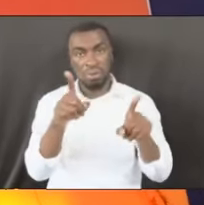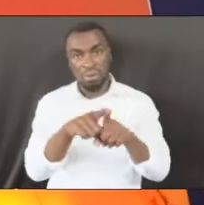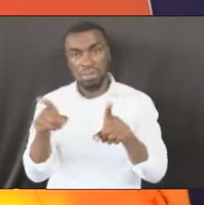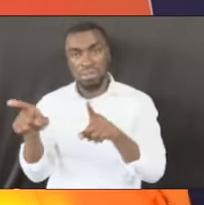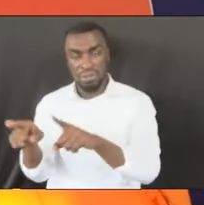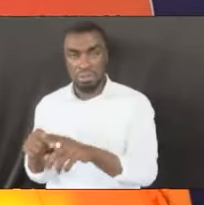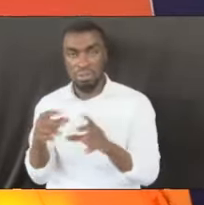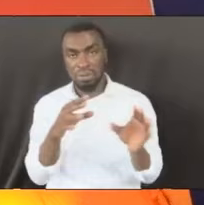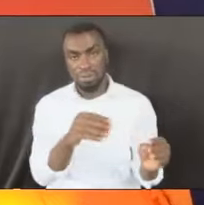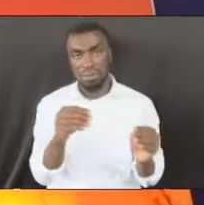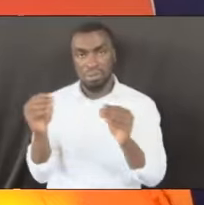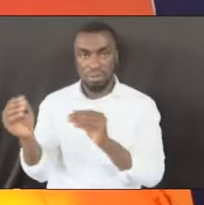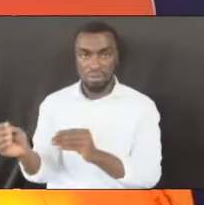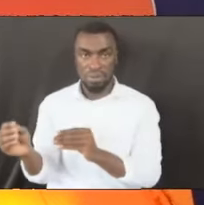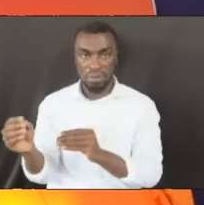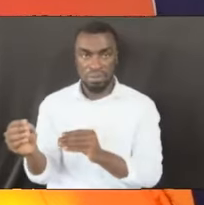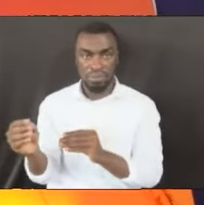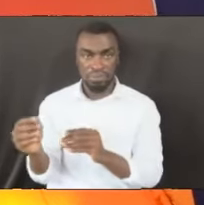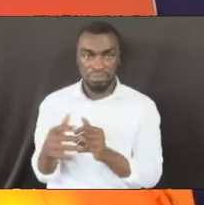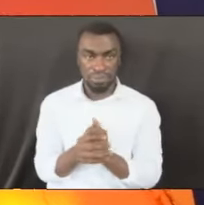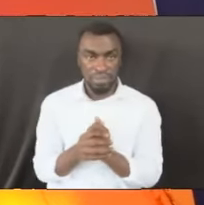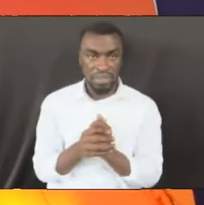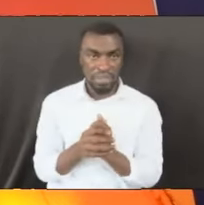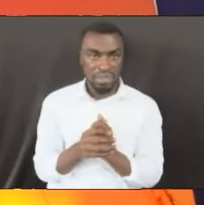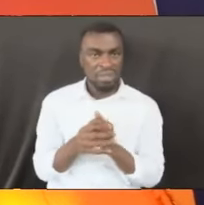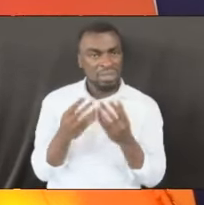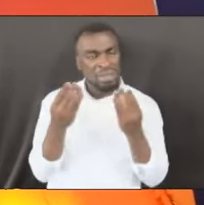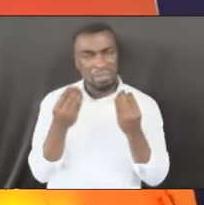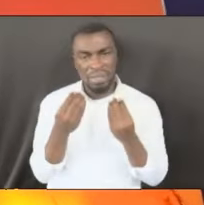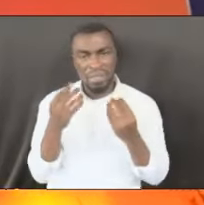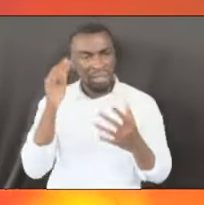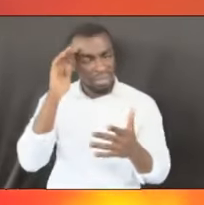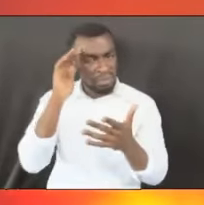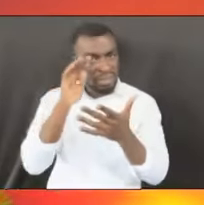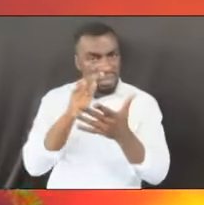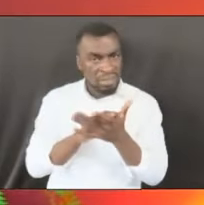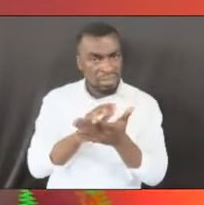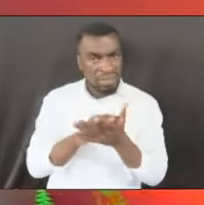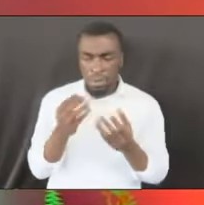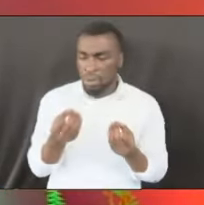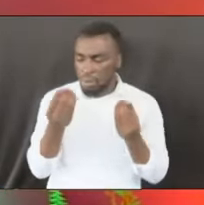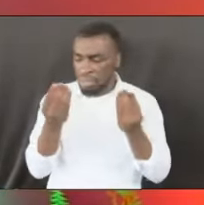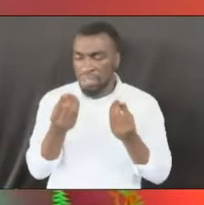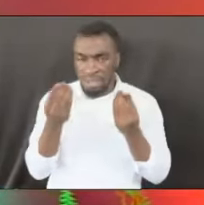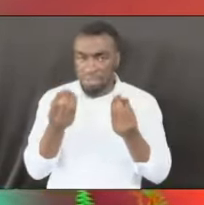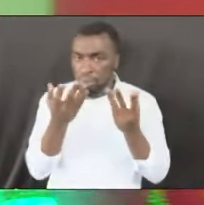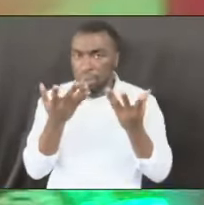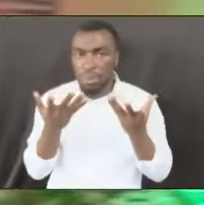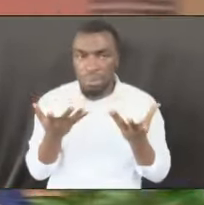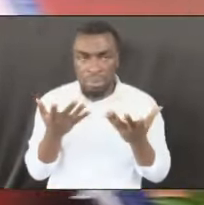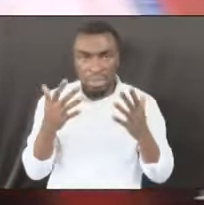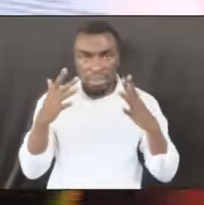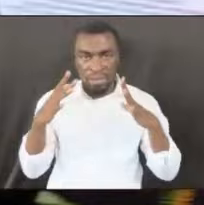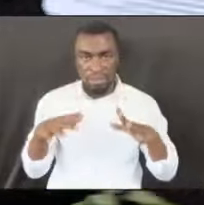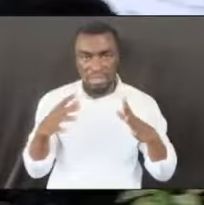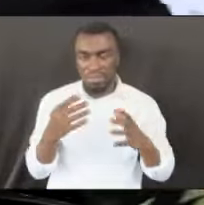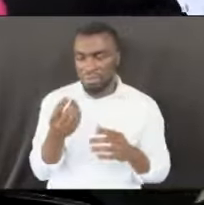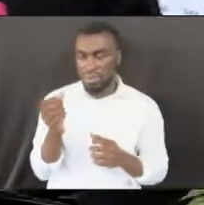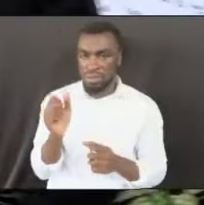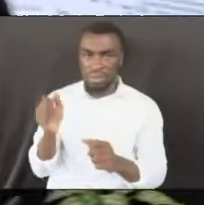from, they believe witchcraft is one of the greatest sins, so they stone you. Where they go, you will go. Now listen to